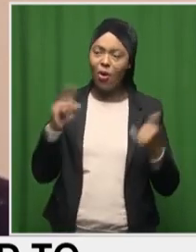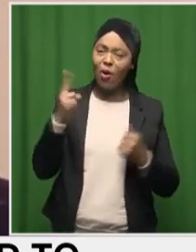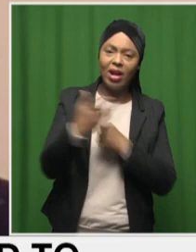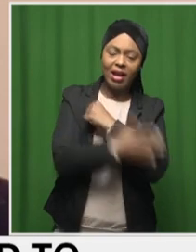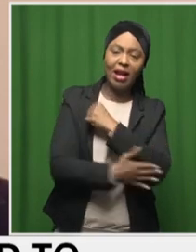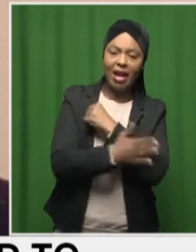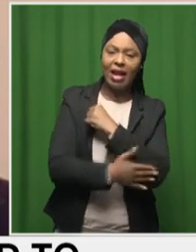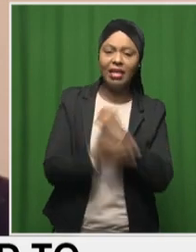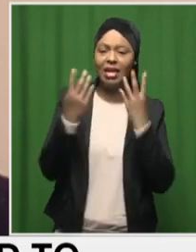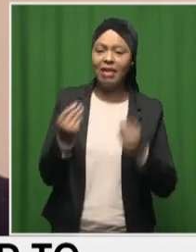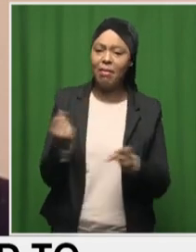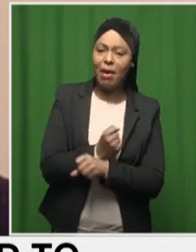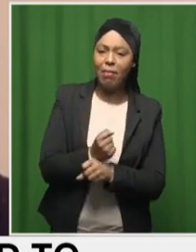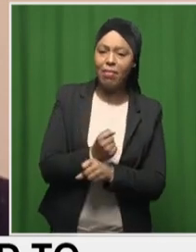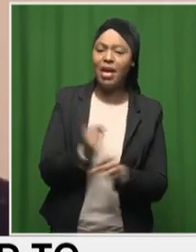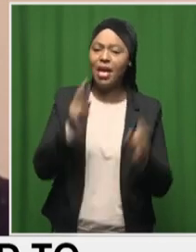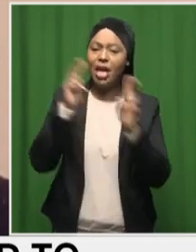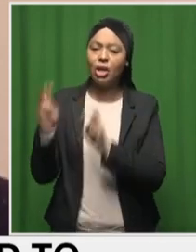similar type of